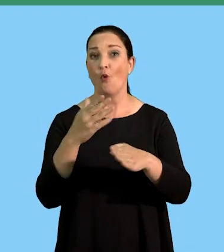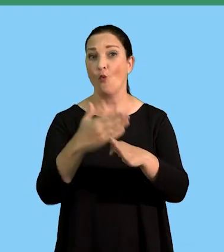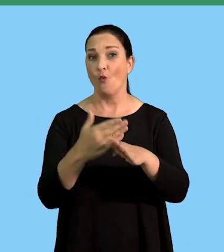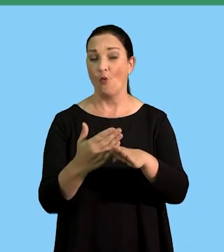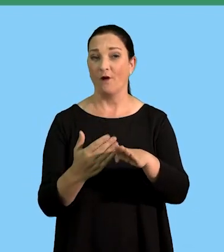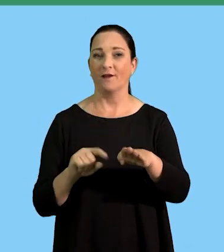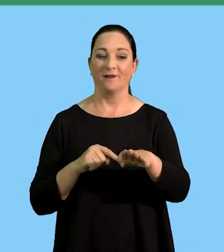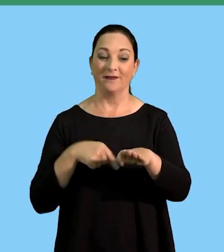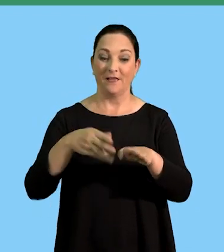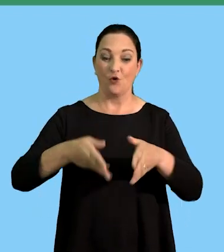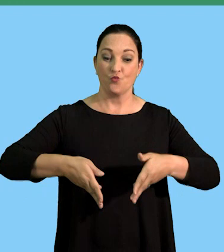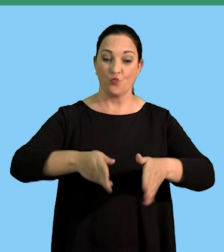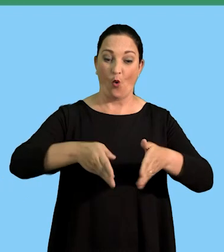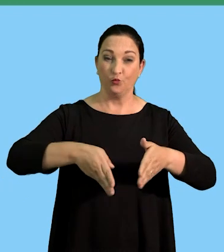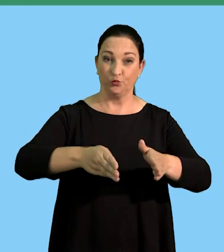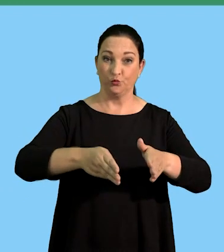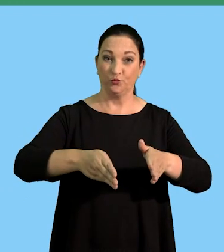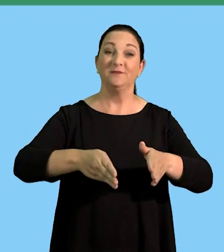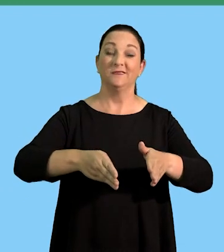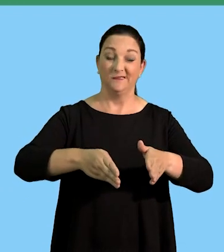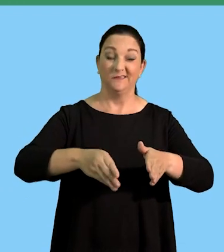to work, so this would be your road